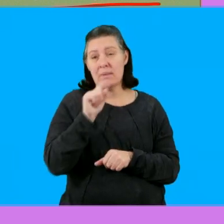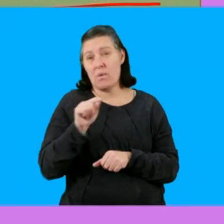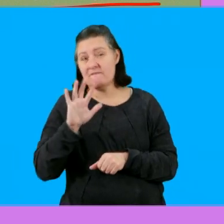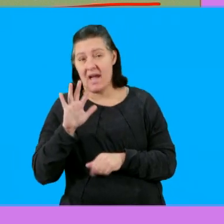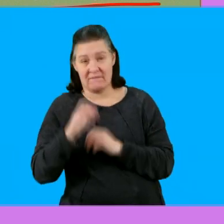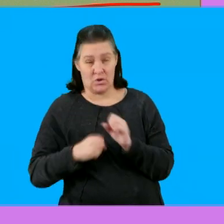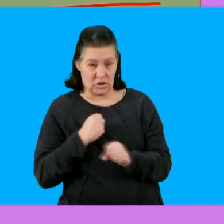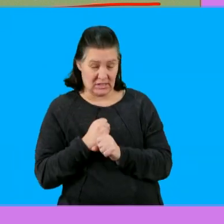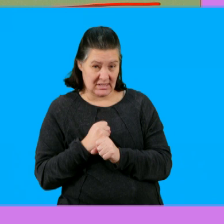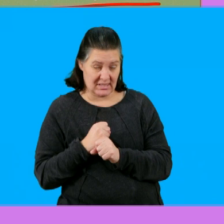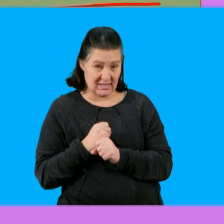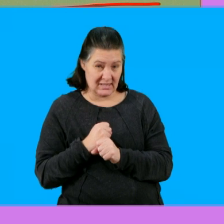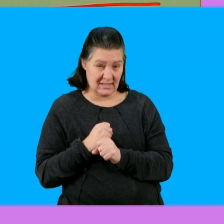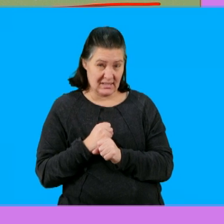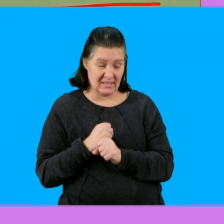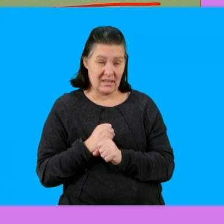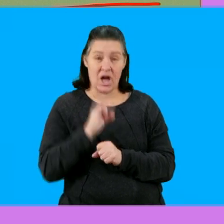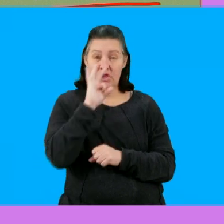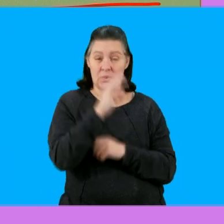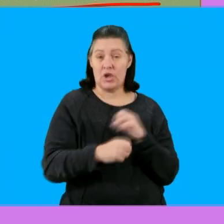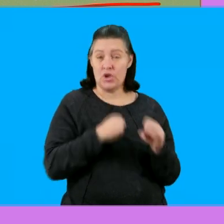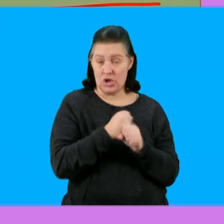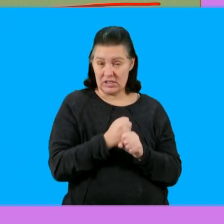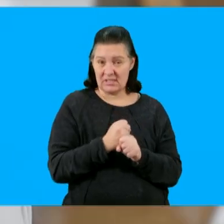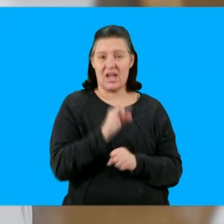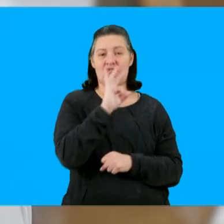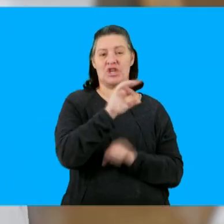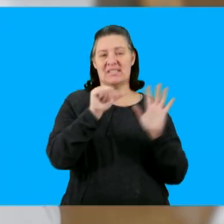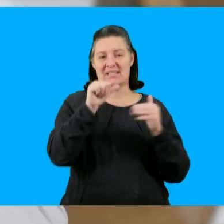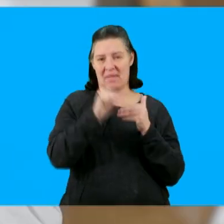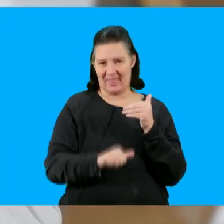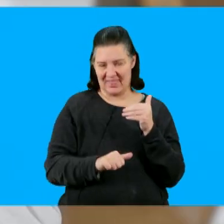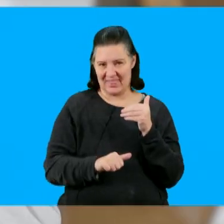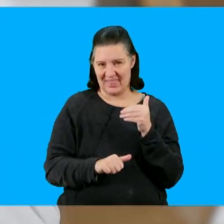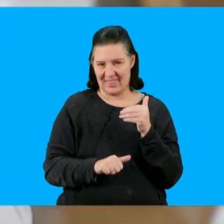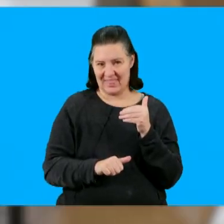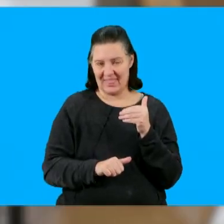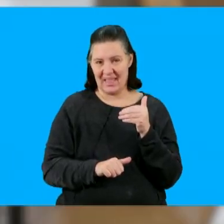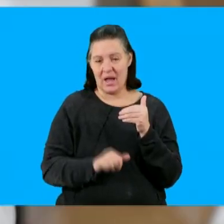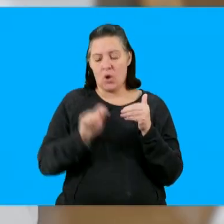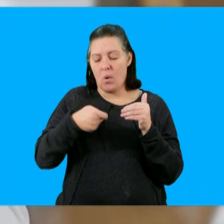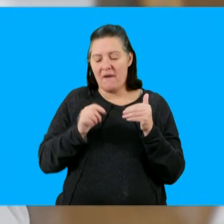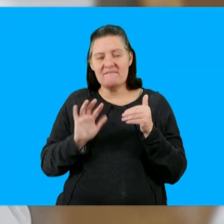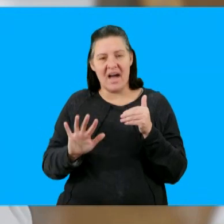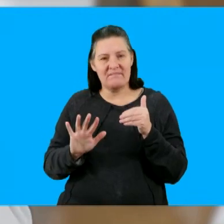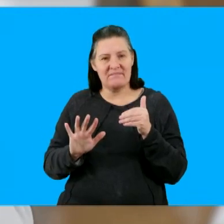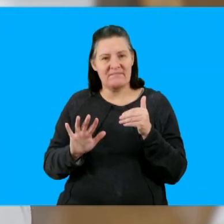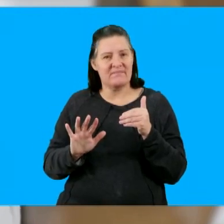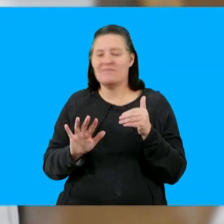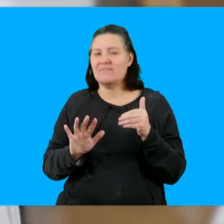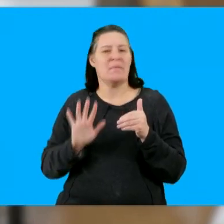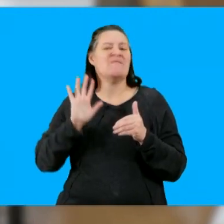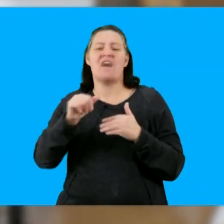3.5 years. So note that 3 years already gives us 36 months. Now that comma 5 does